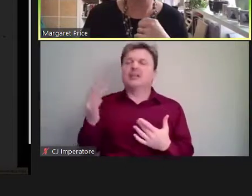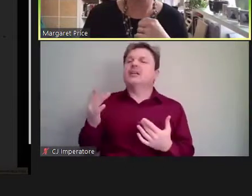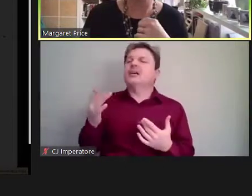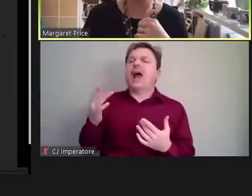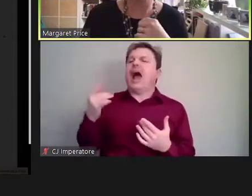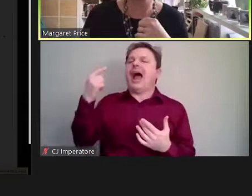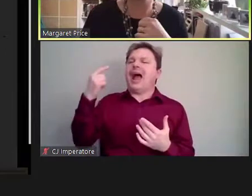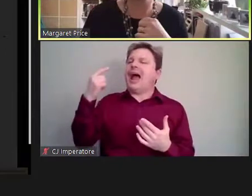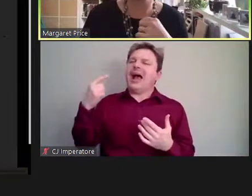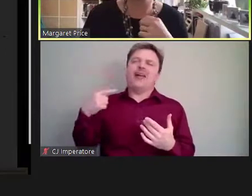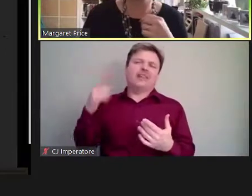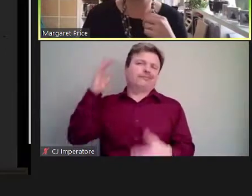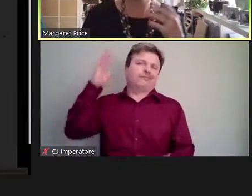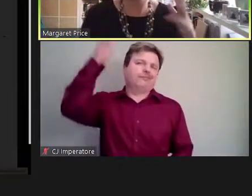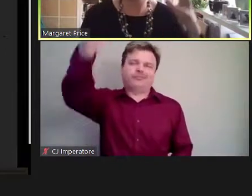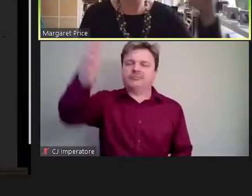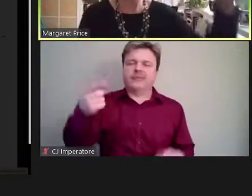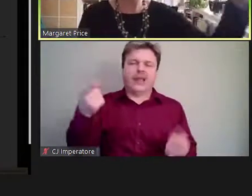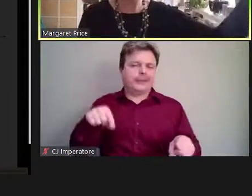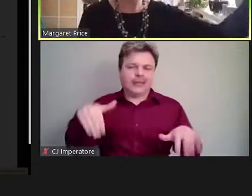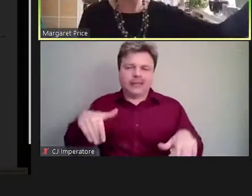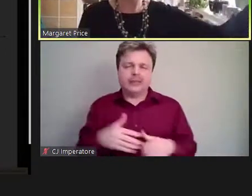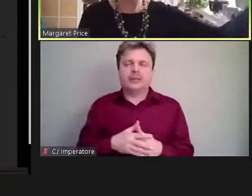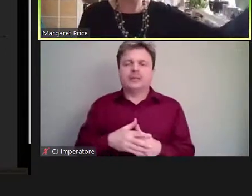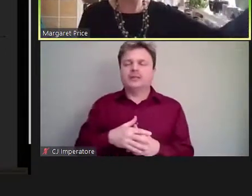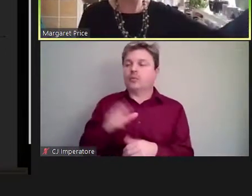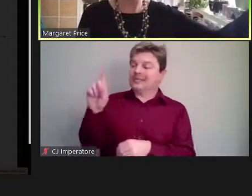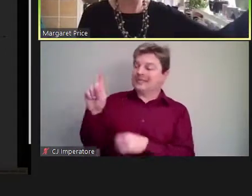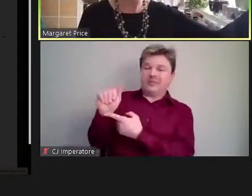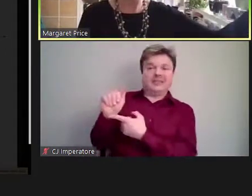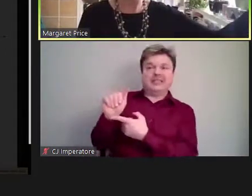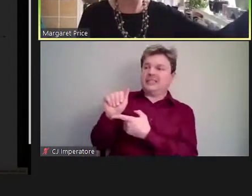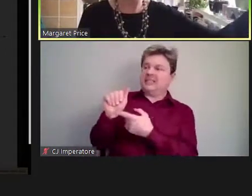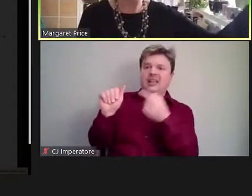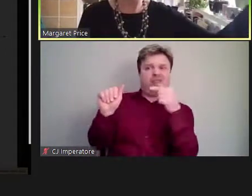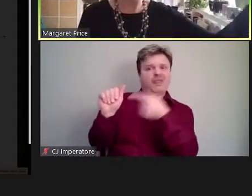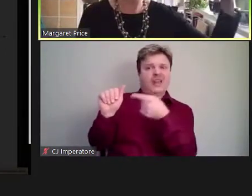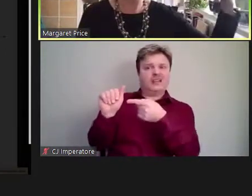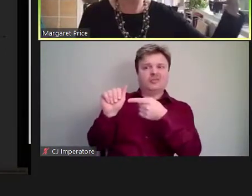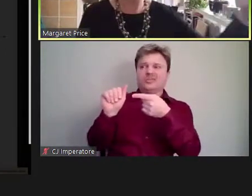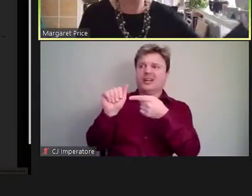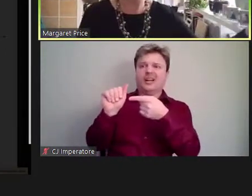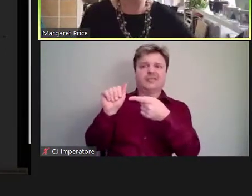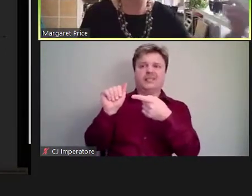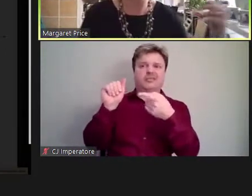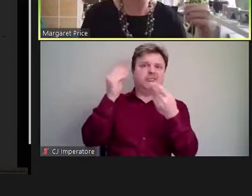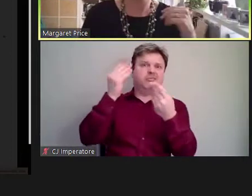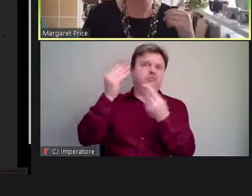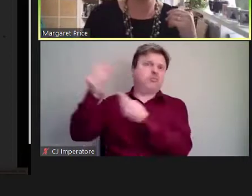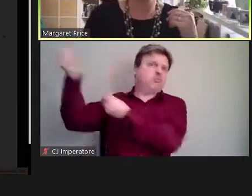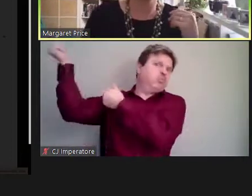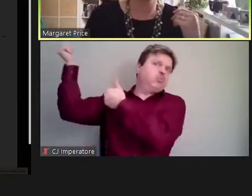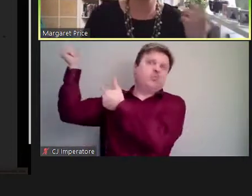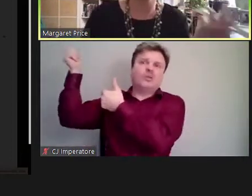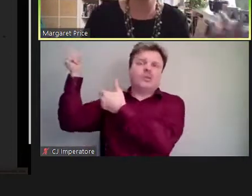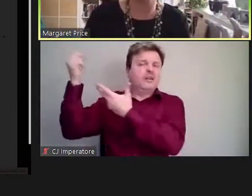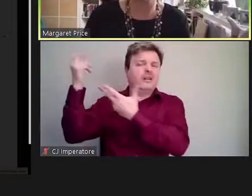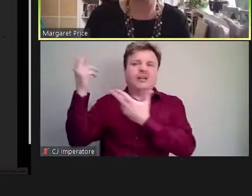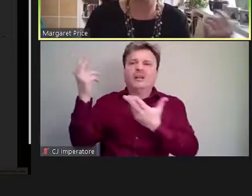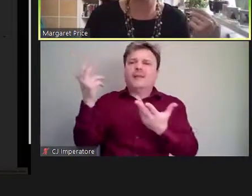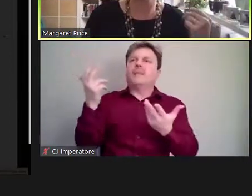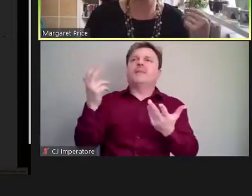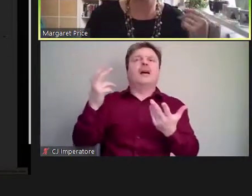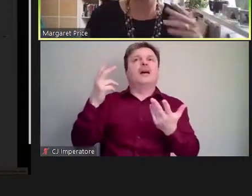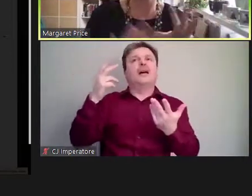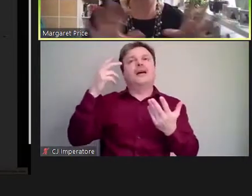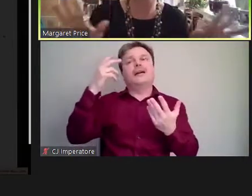so I don't want disability to just kind of float away in the fantasy that a community of